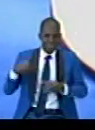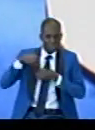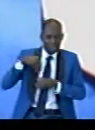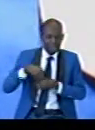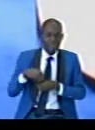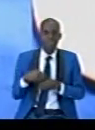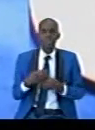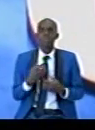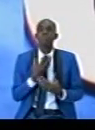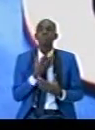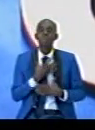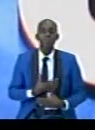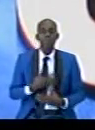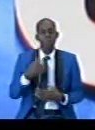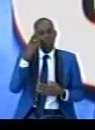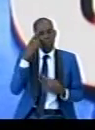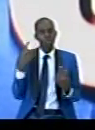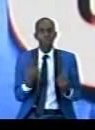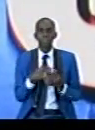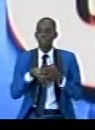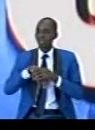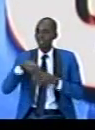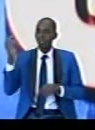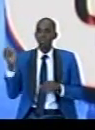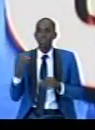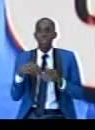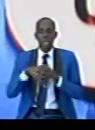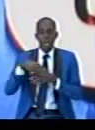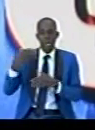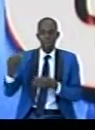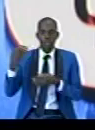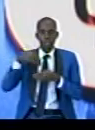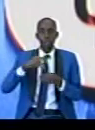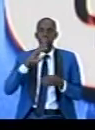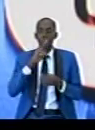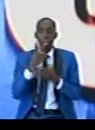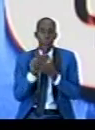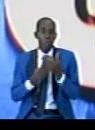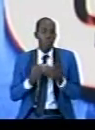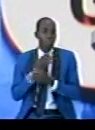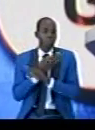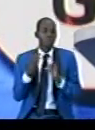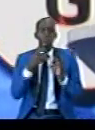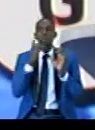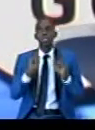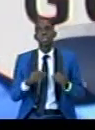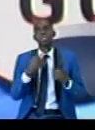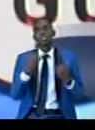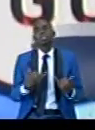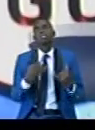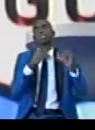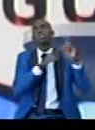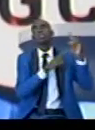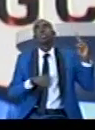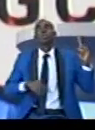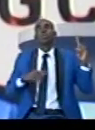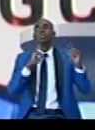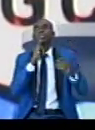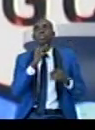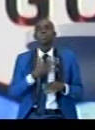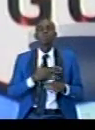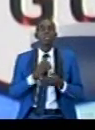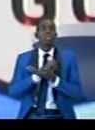internally you are free, and you can say, the Lord is my sanctifier, and the Lord is